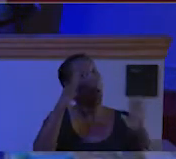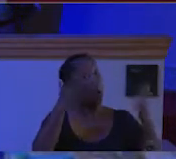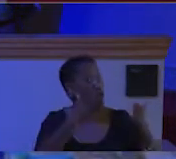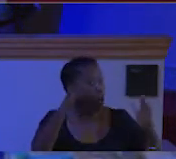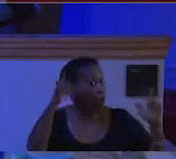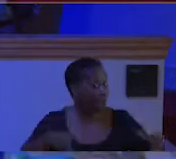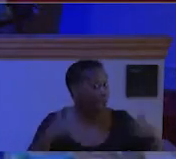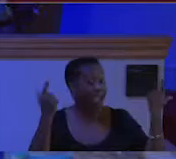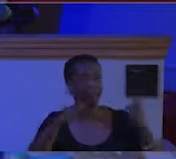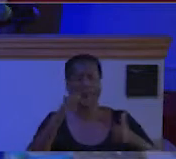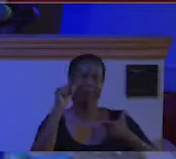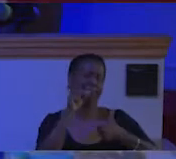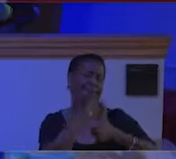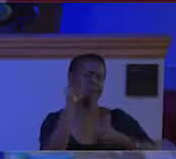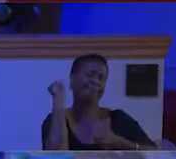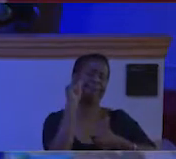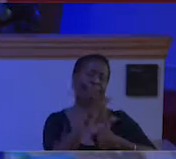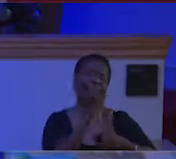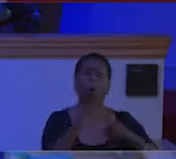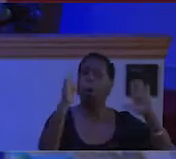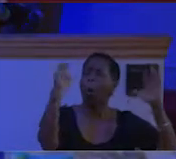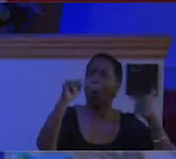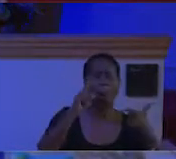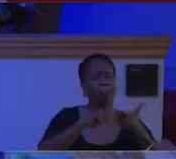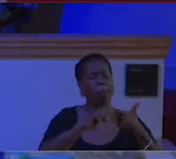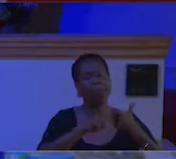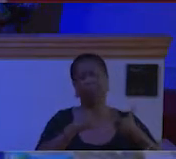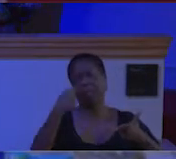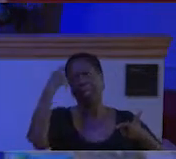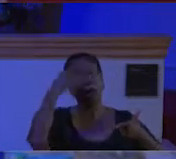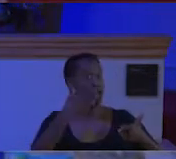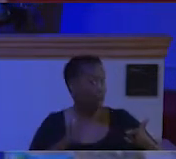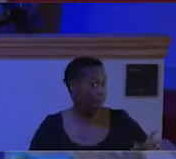a heaping full of hope. We would throw in